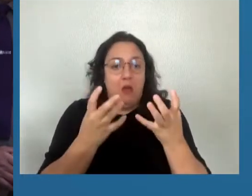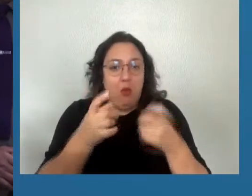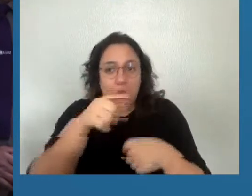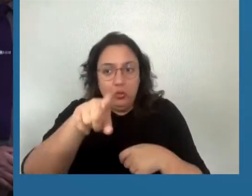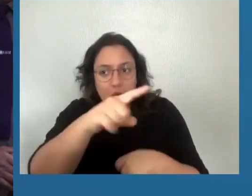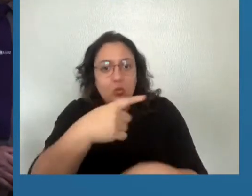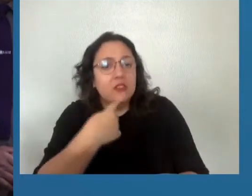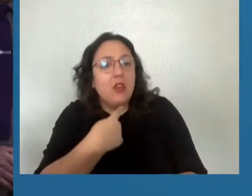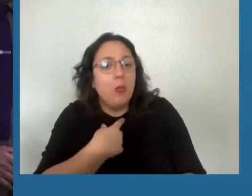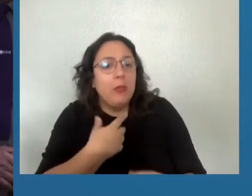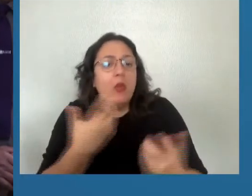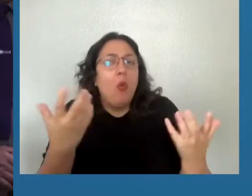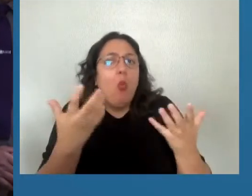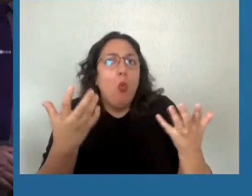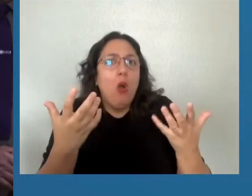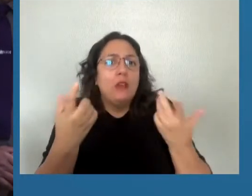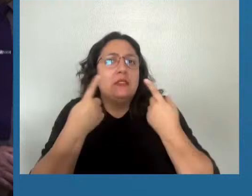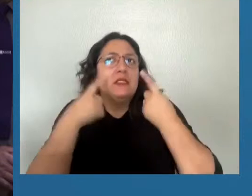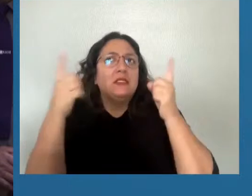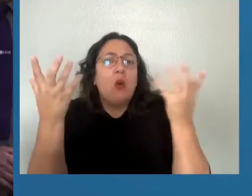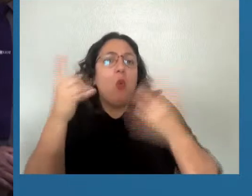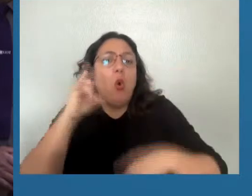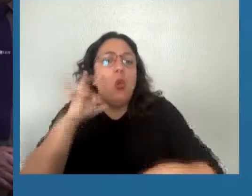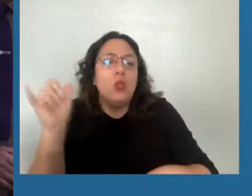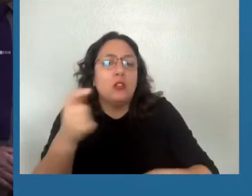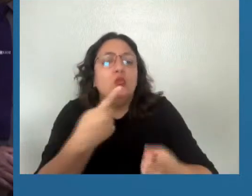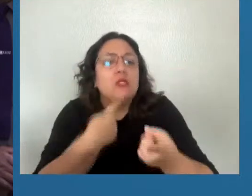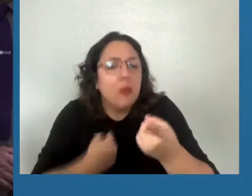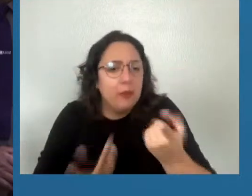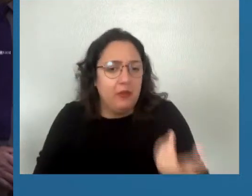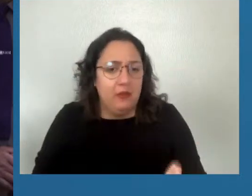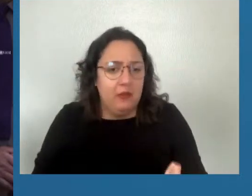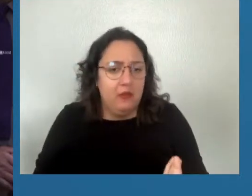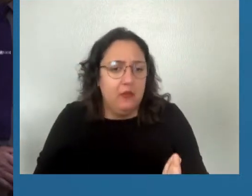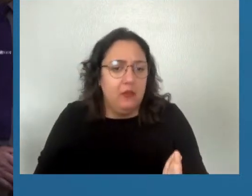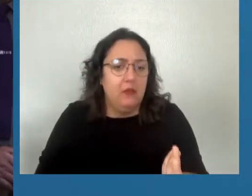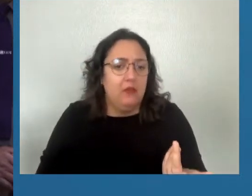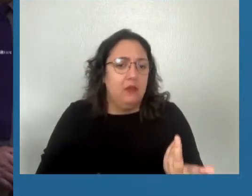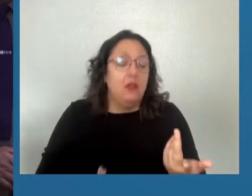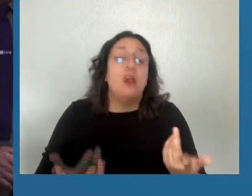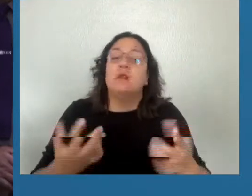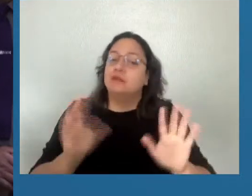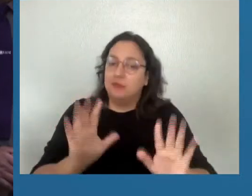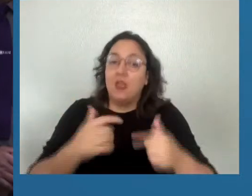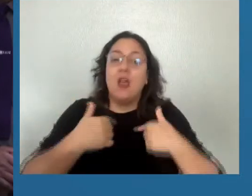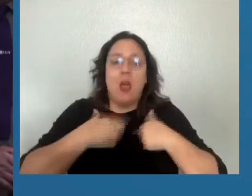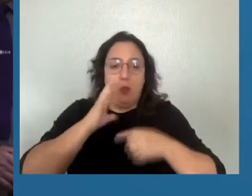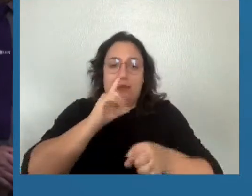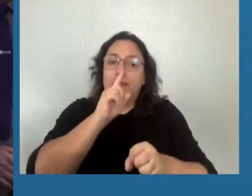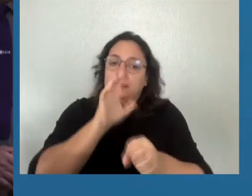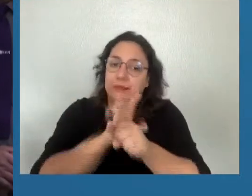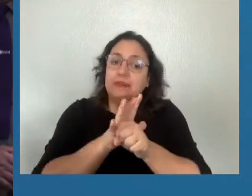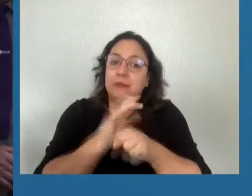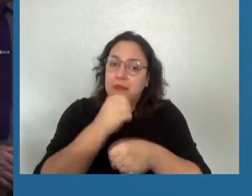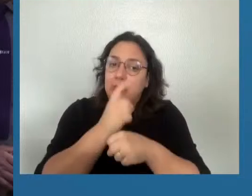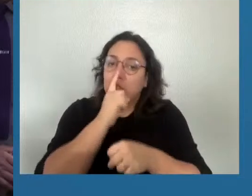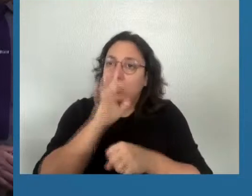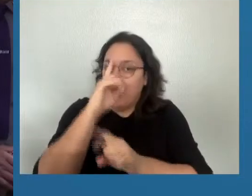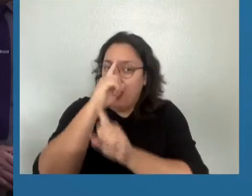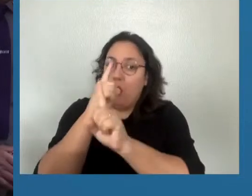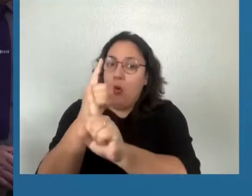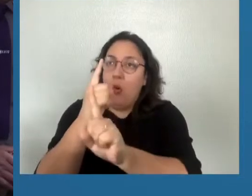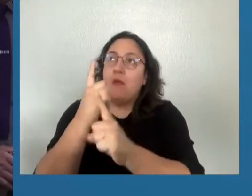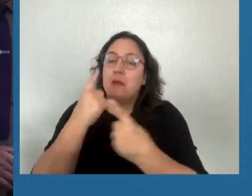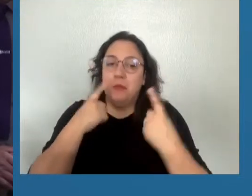How will we know when we're there? And I'm going to stay committed to this until that objective is achieved, where people in this